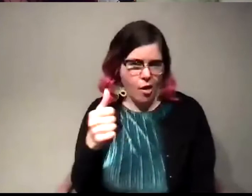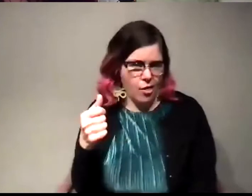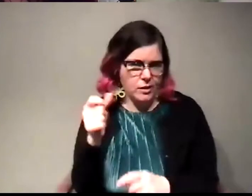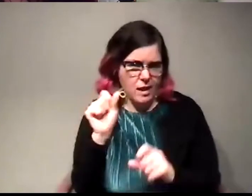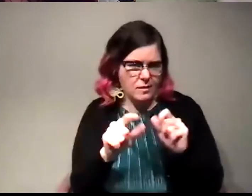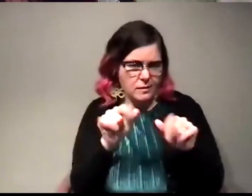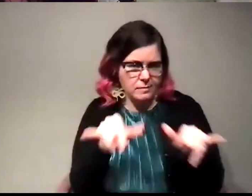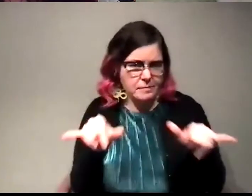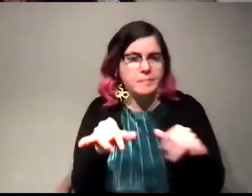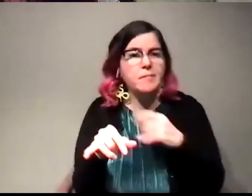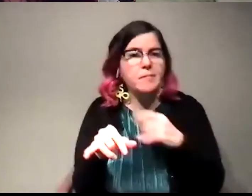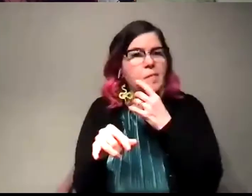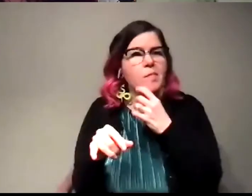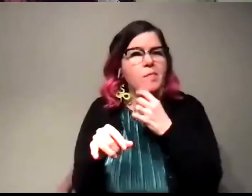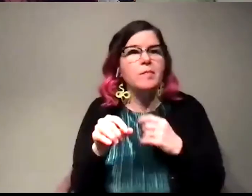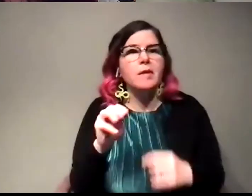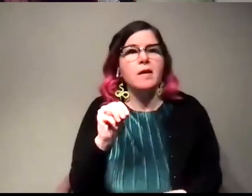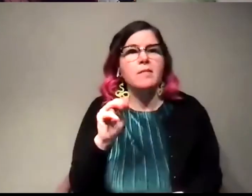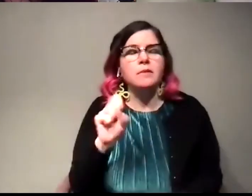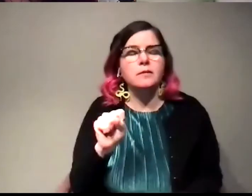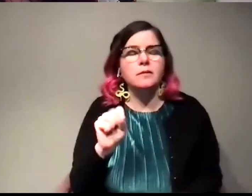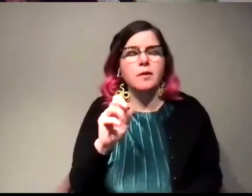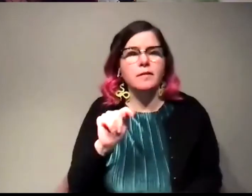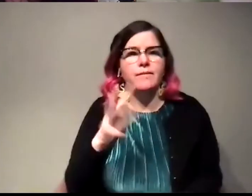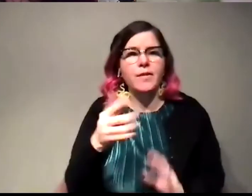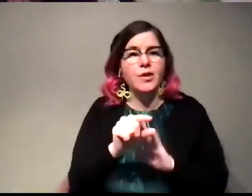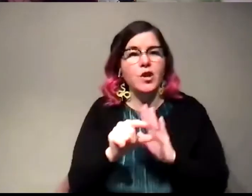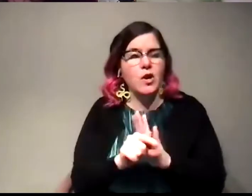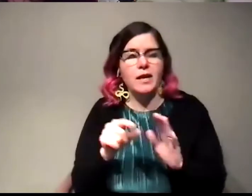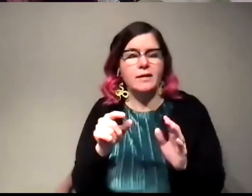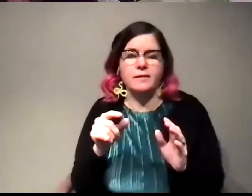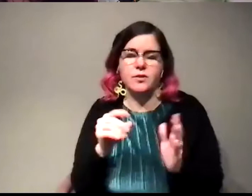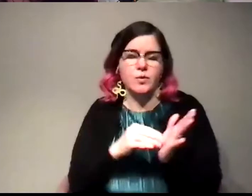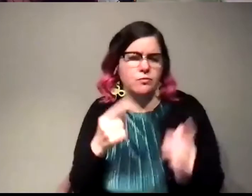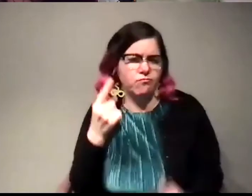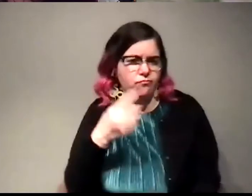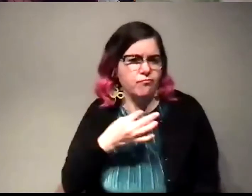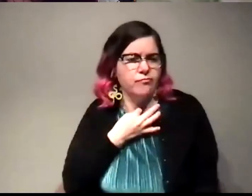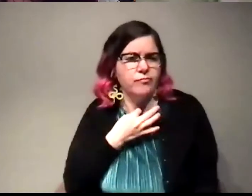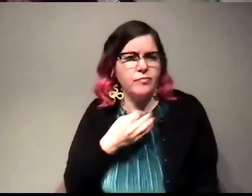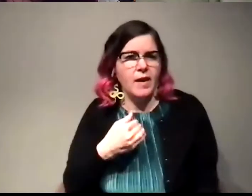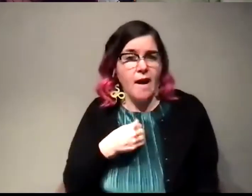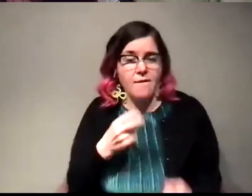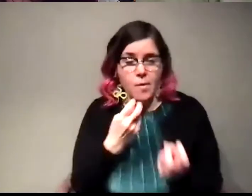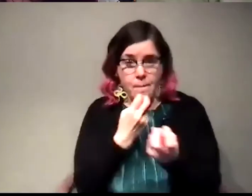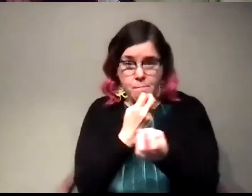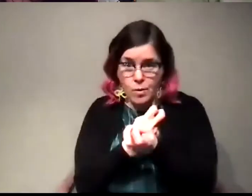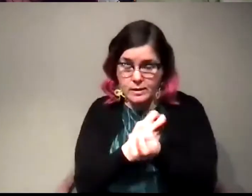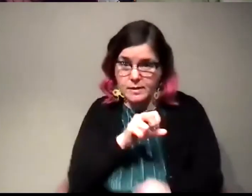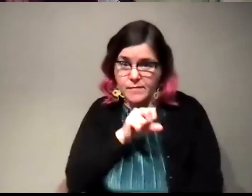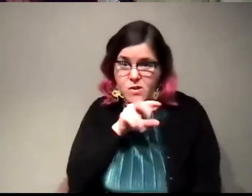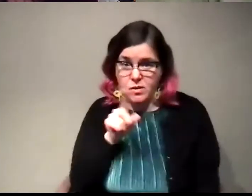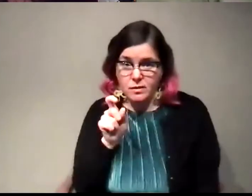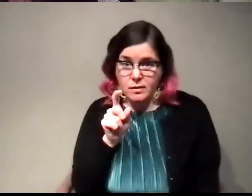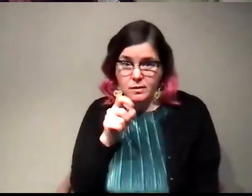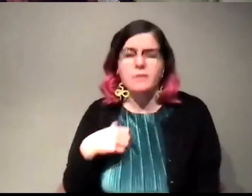asking, let's see, Mrs. Martin's fifth grade scholars are happy to be here. We're wondering if there are any poisonous frogs.